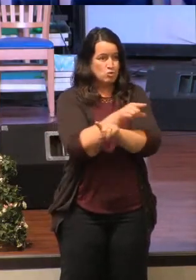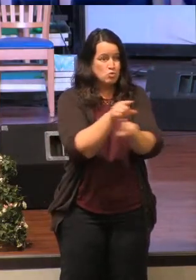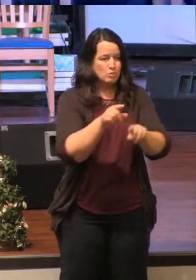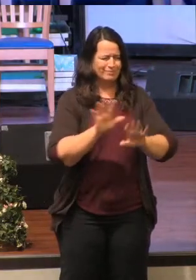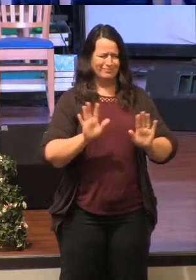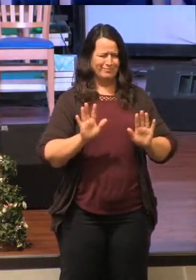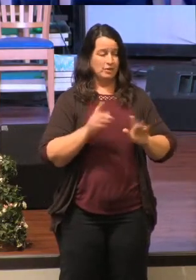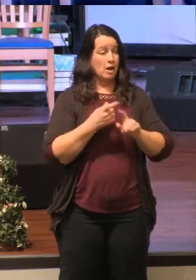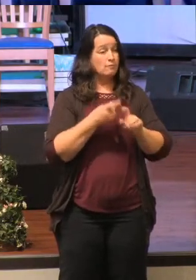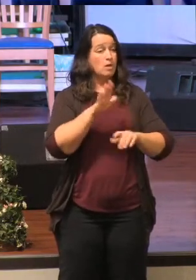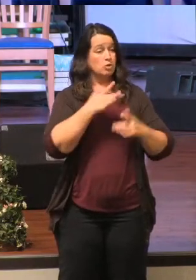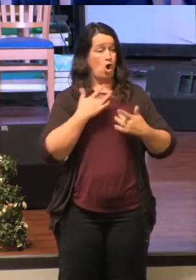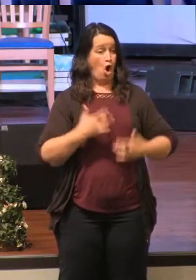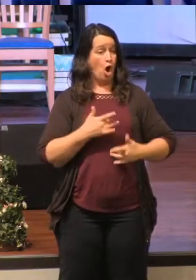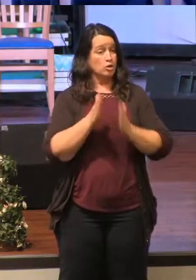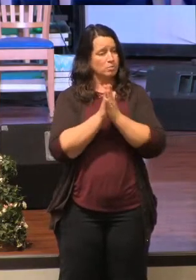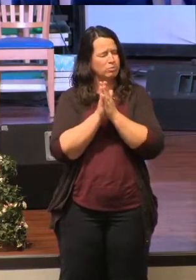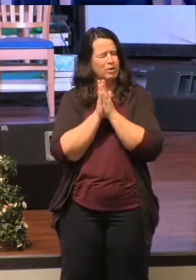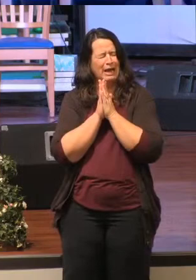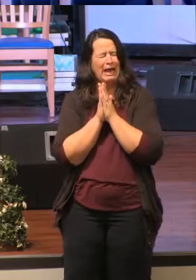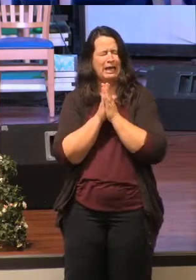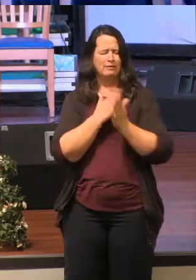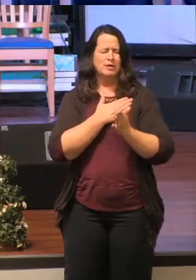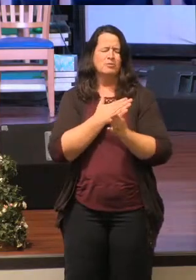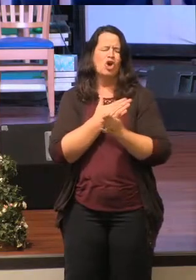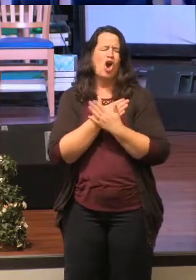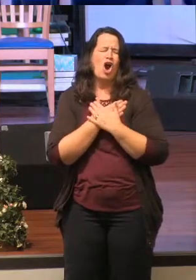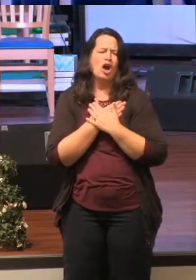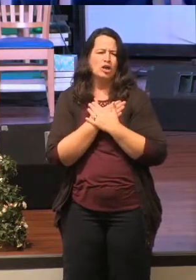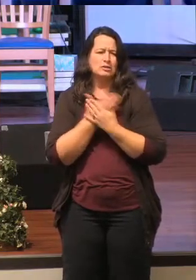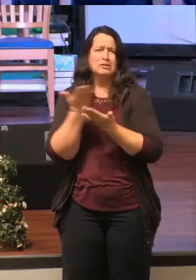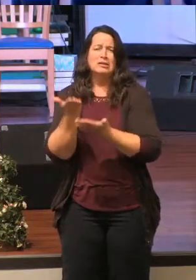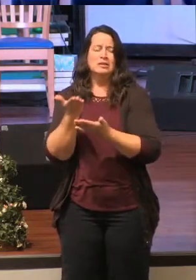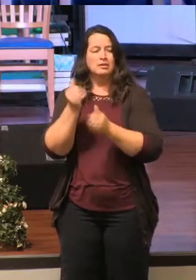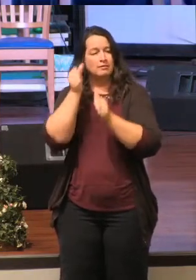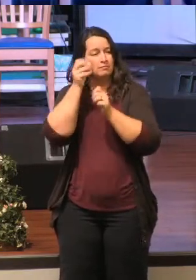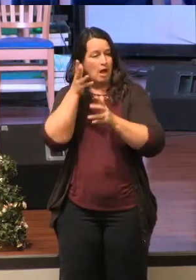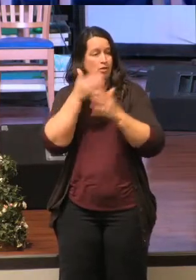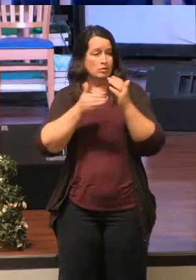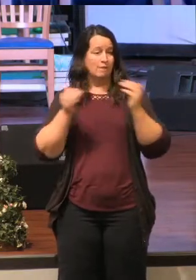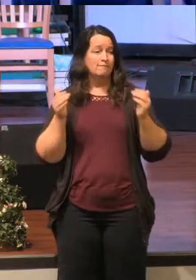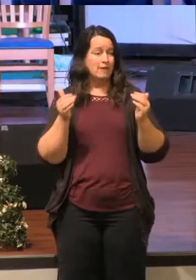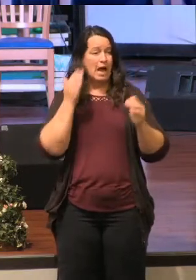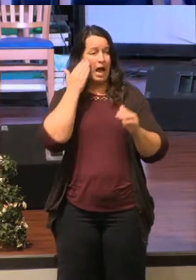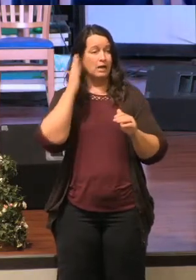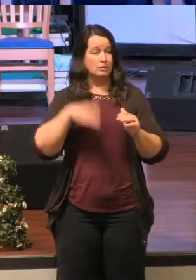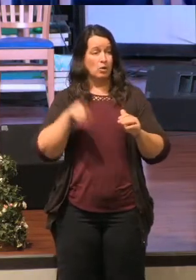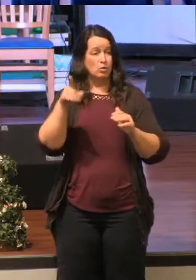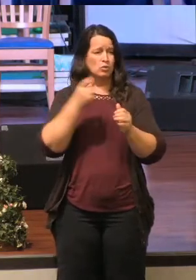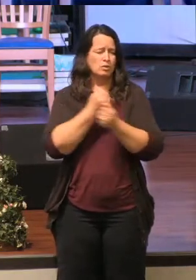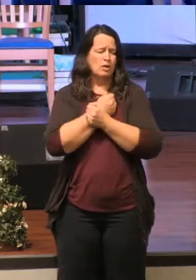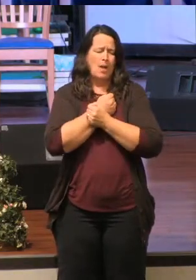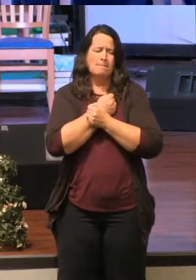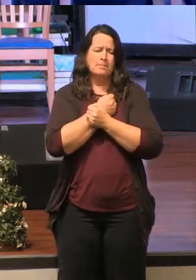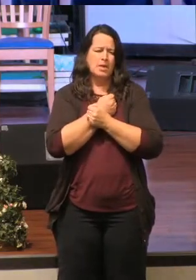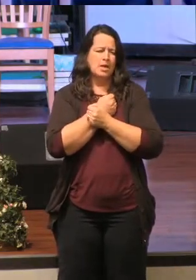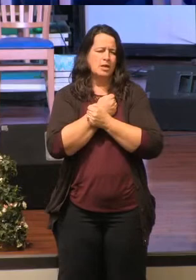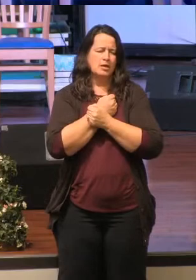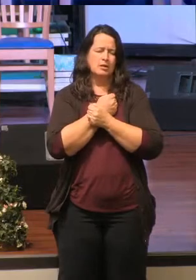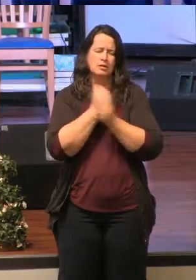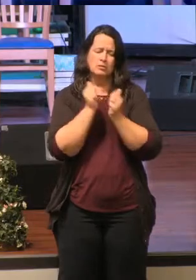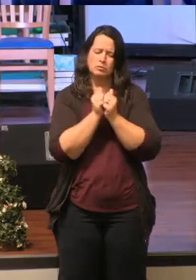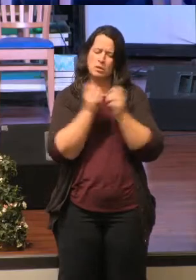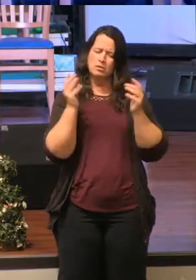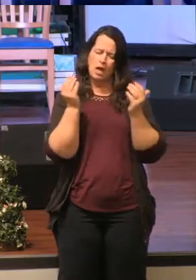heart you pray a prayer something like this, dear Heavenly Father, I know that you love me unconditionally.